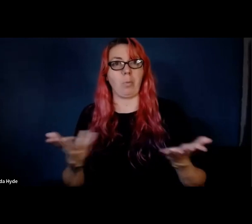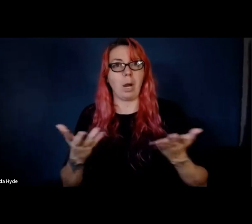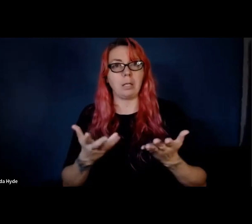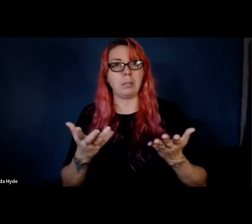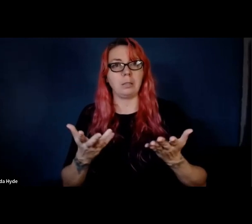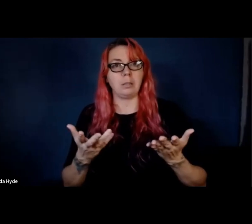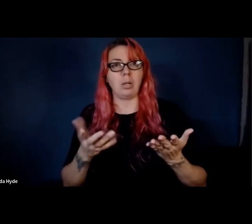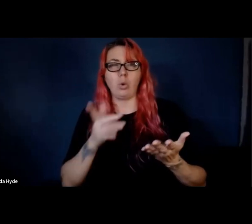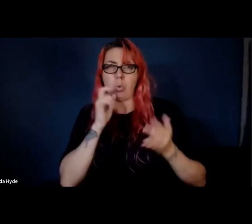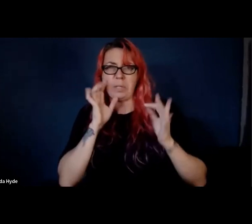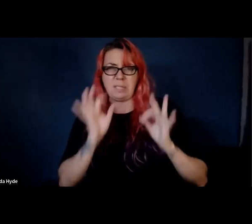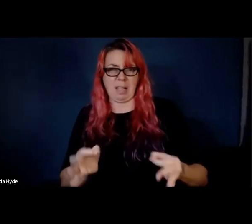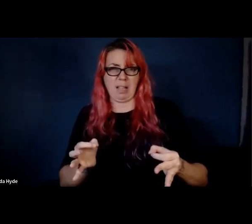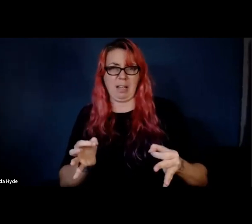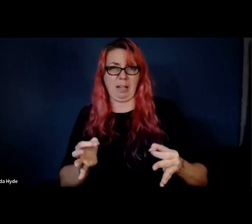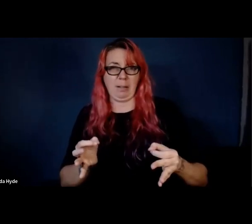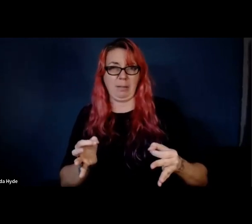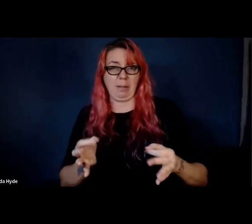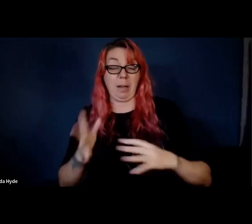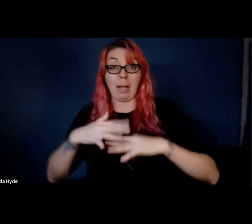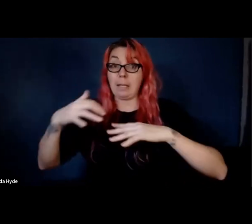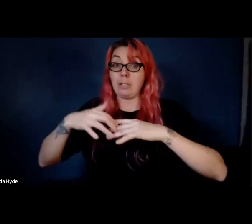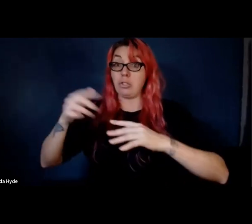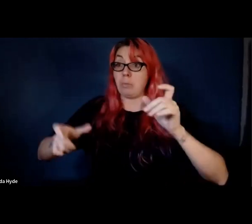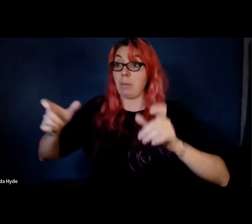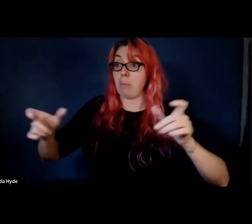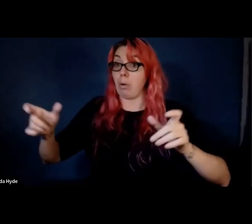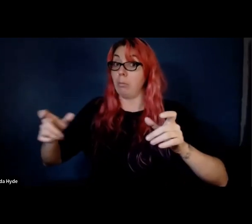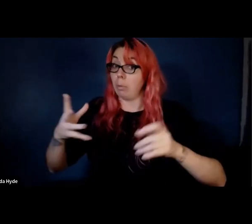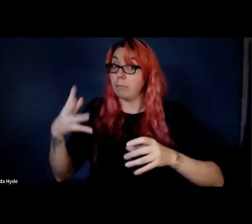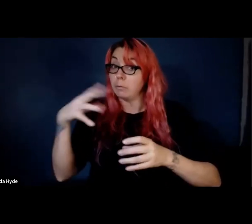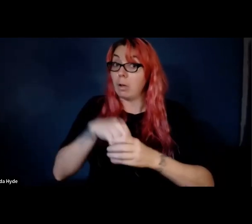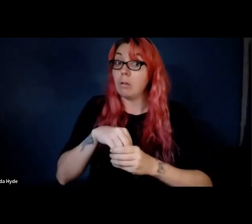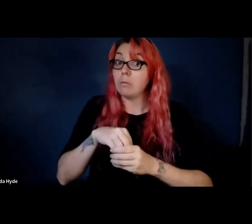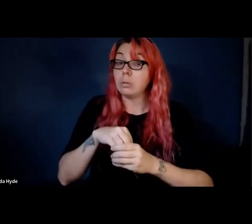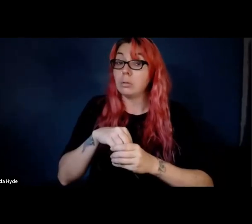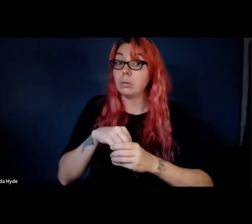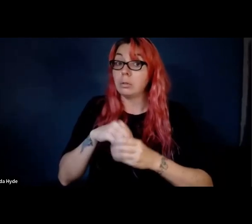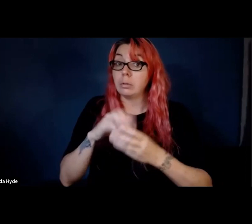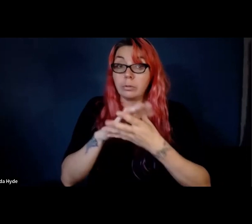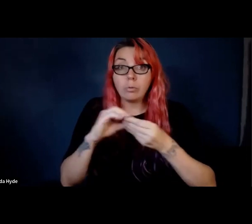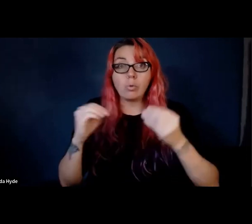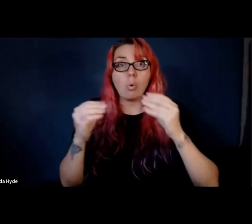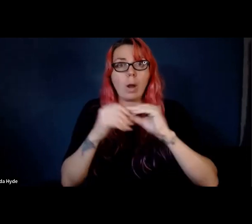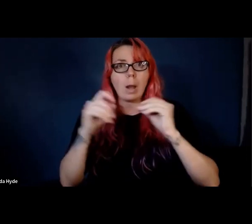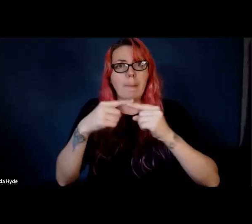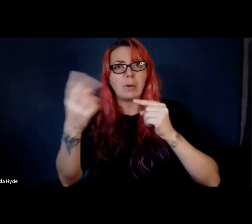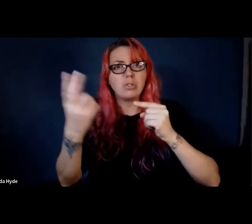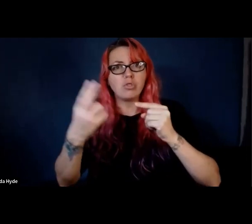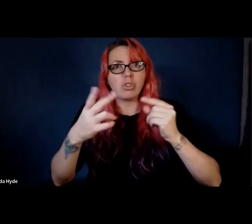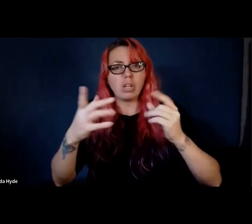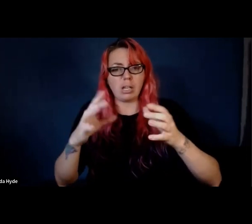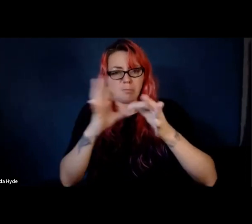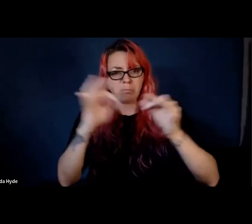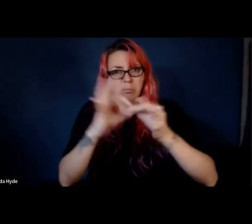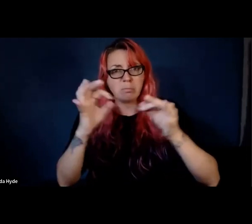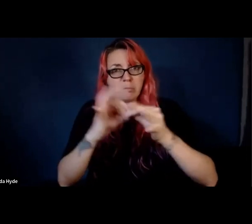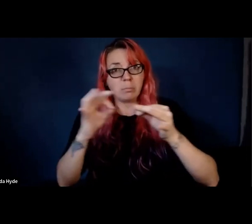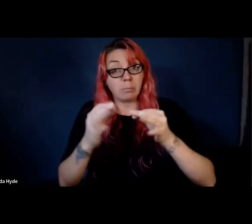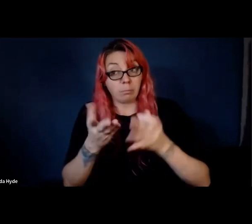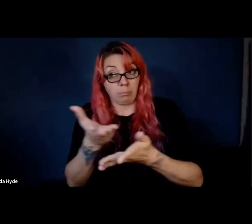terms, and how are Indigenous people part of this continuing telling the story, as well as, the kind of